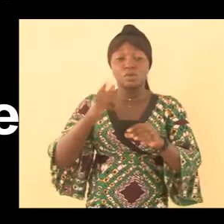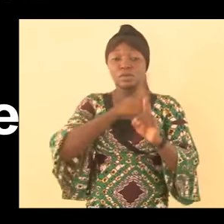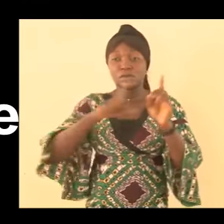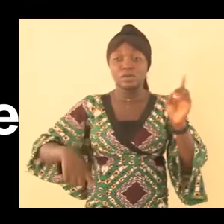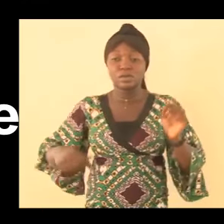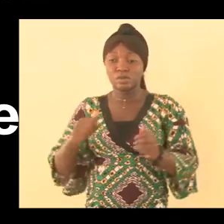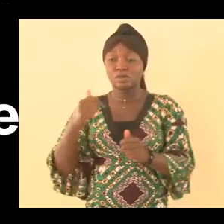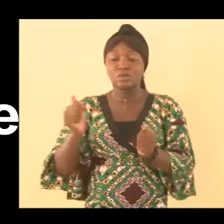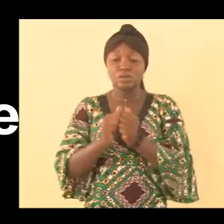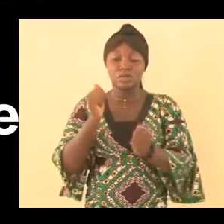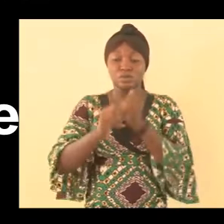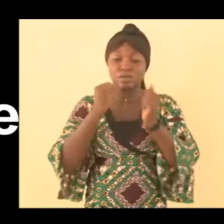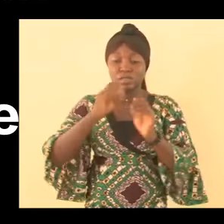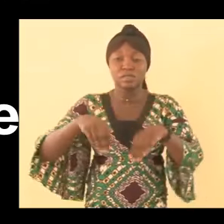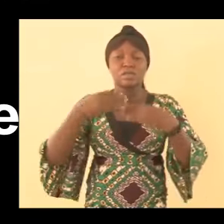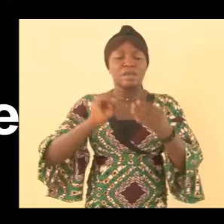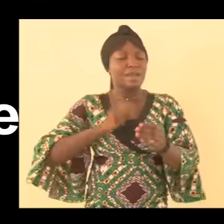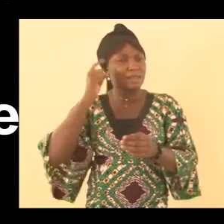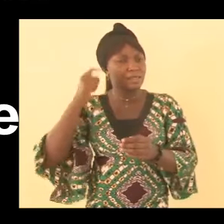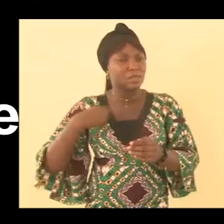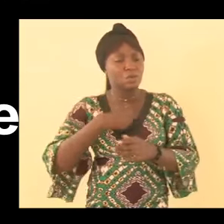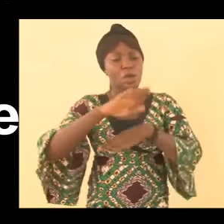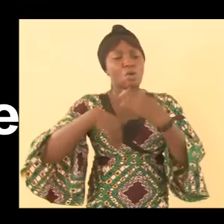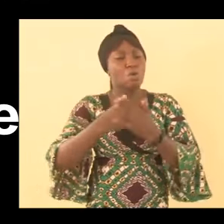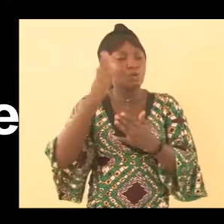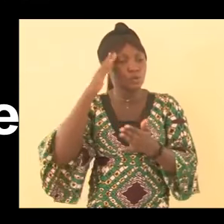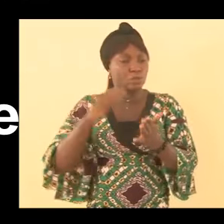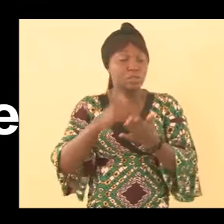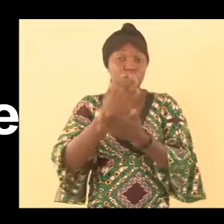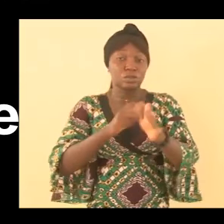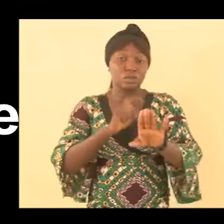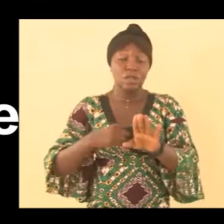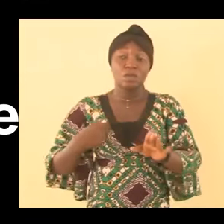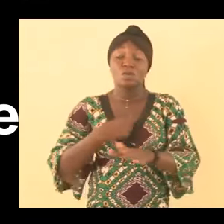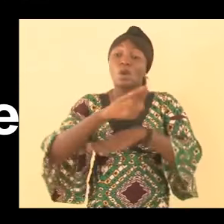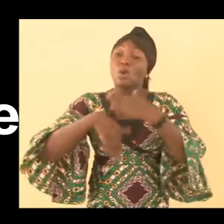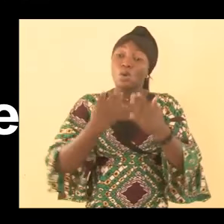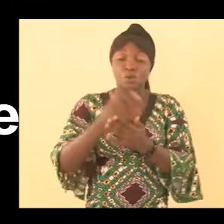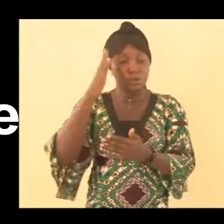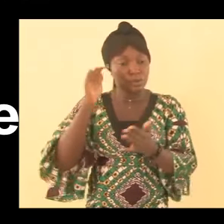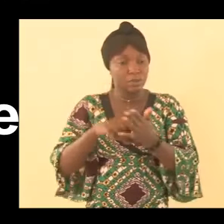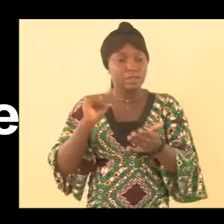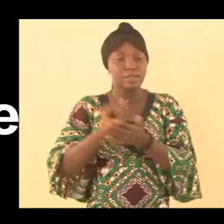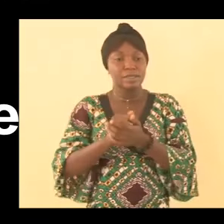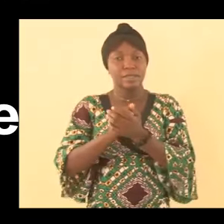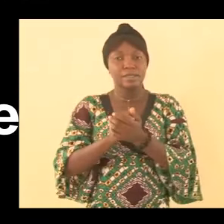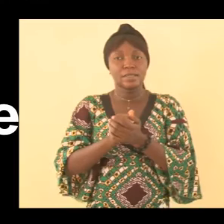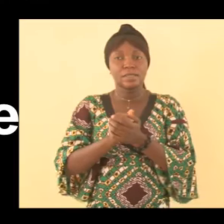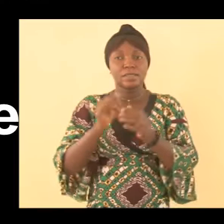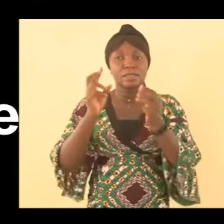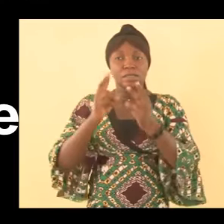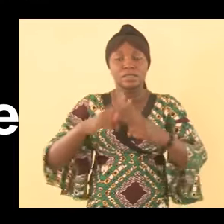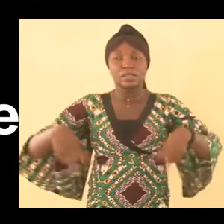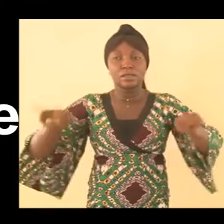but on the love with which is given. And I think we all know this. Sometimes we all know this. That the value